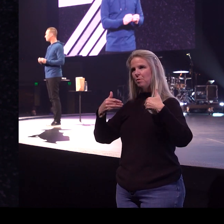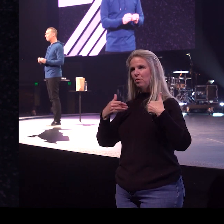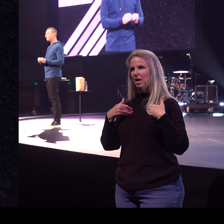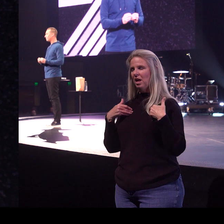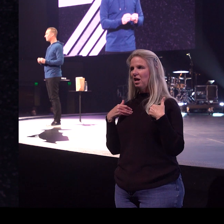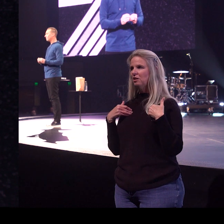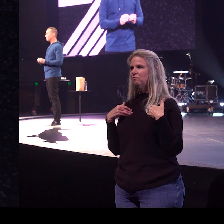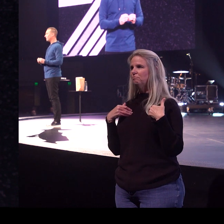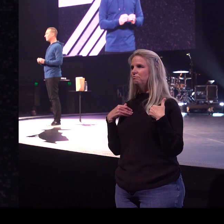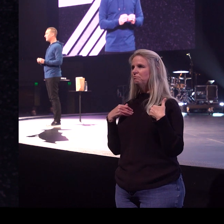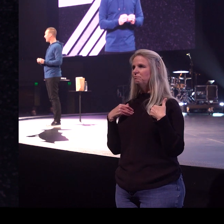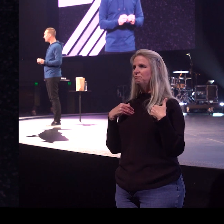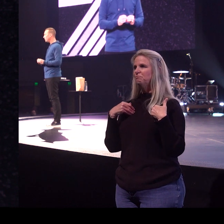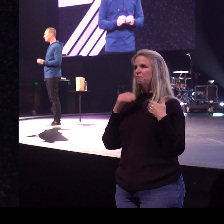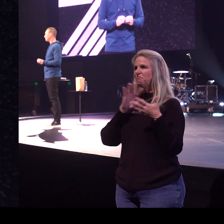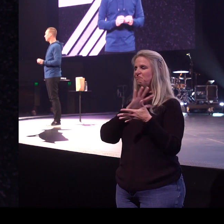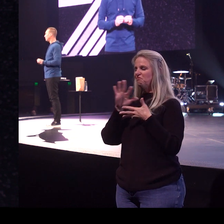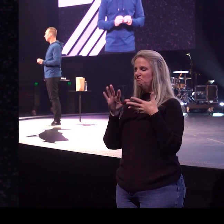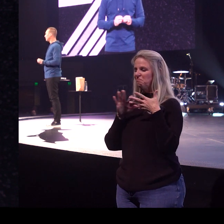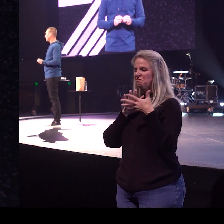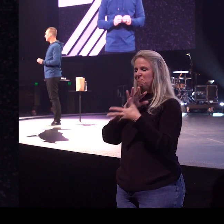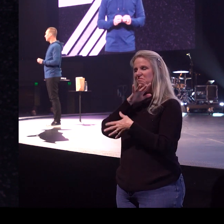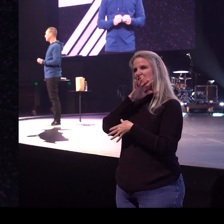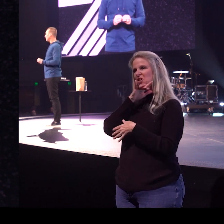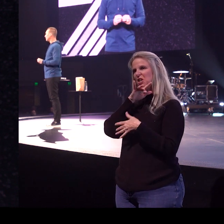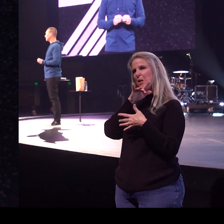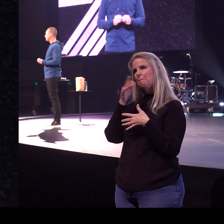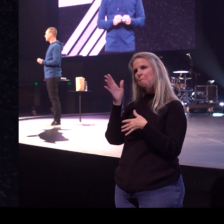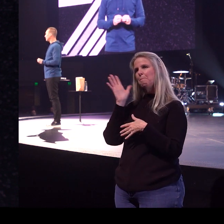past. Telling you,